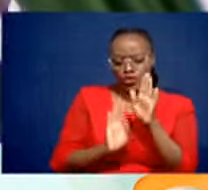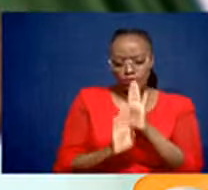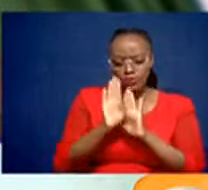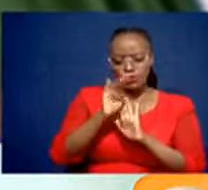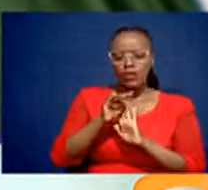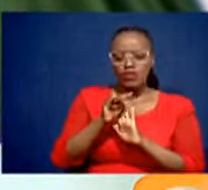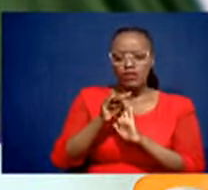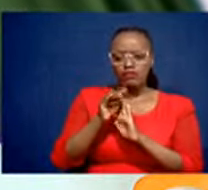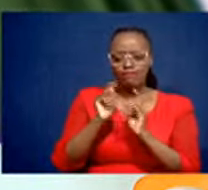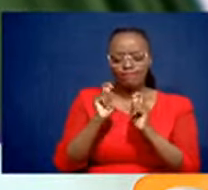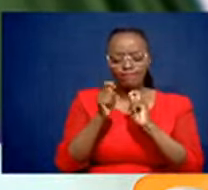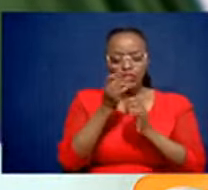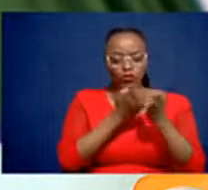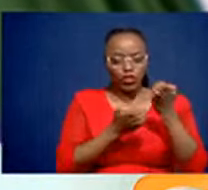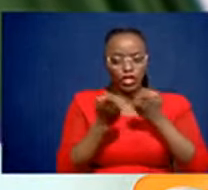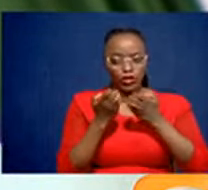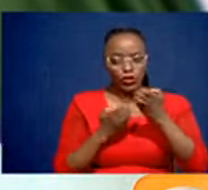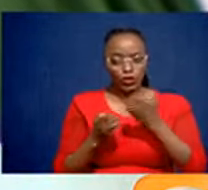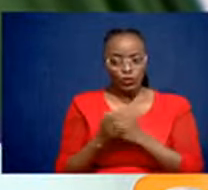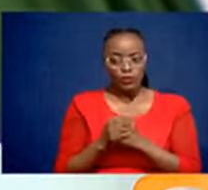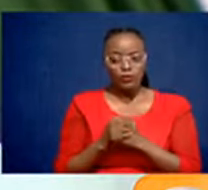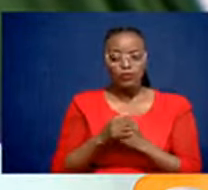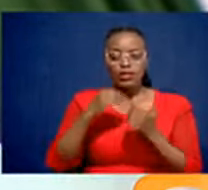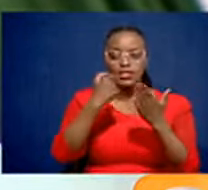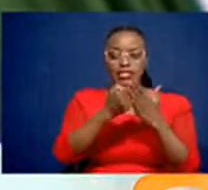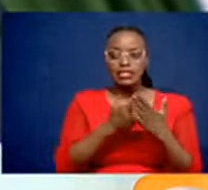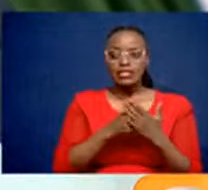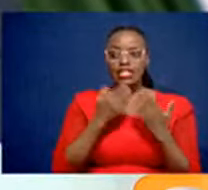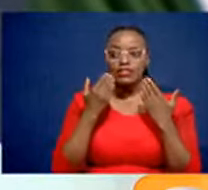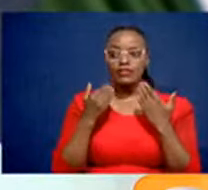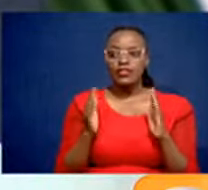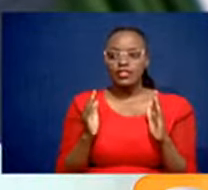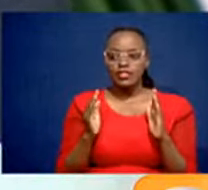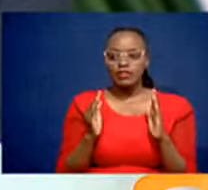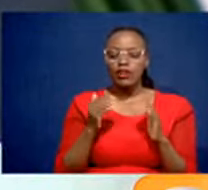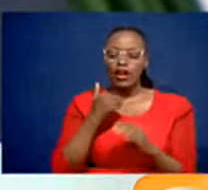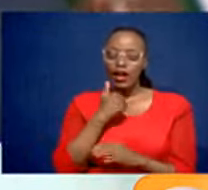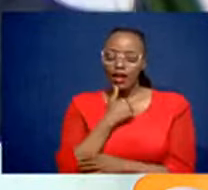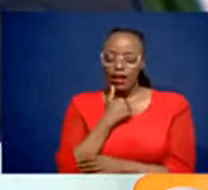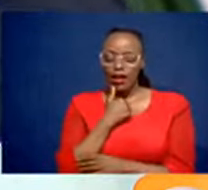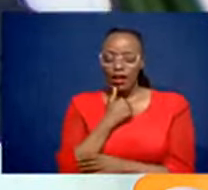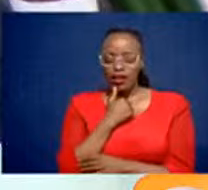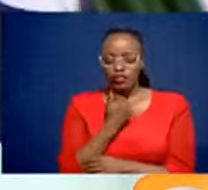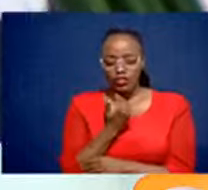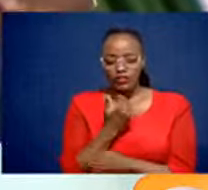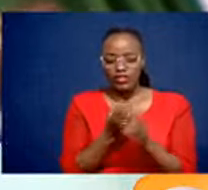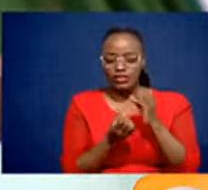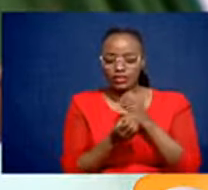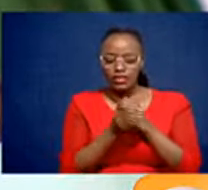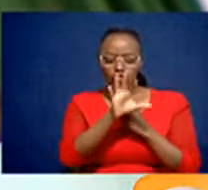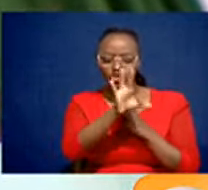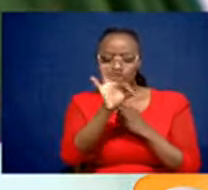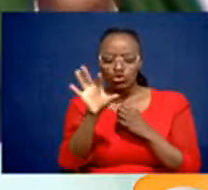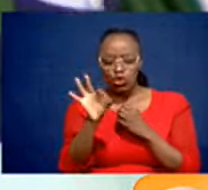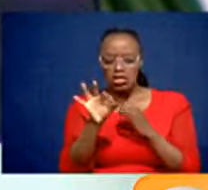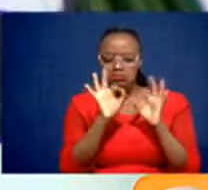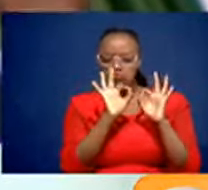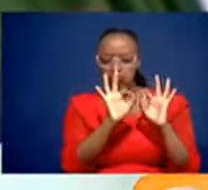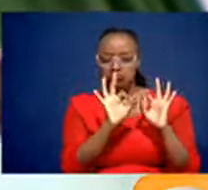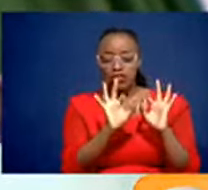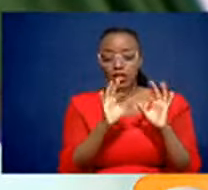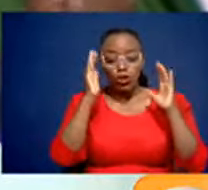economic resurgence. As already discussed, we have made a defining choice with